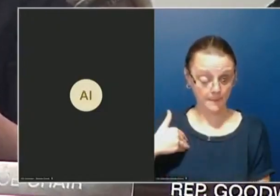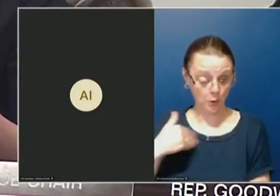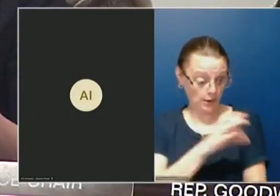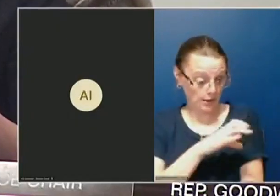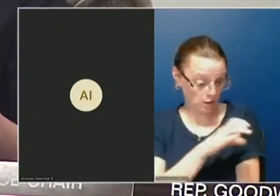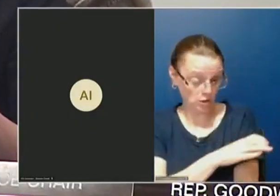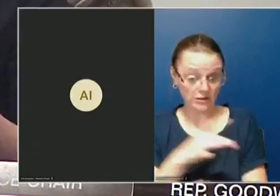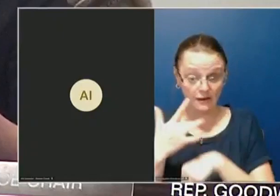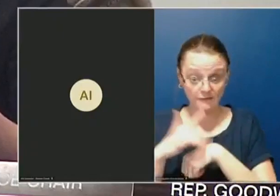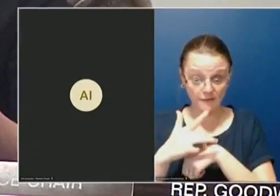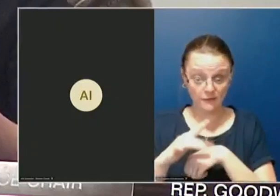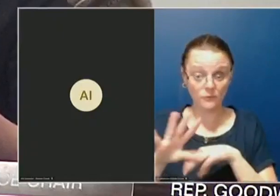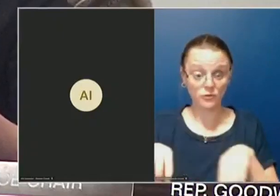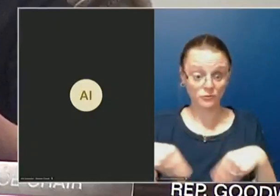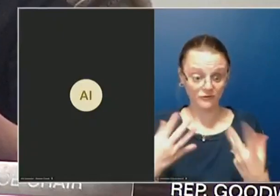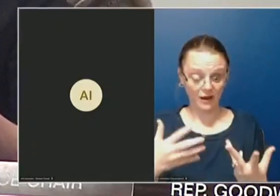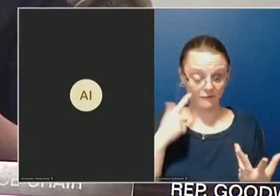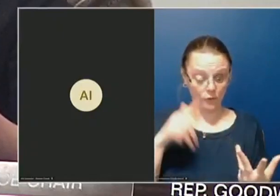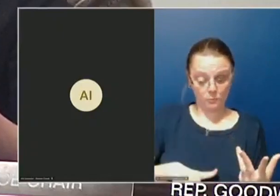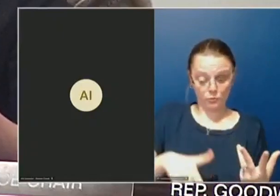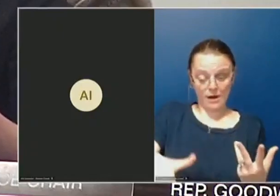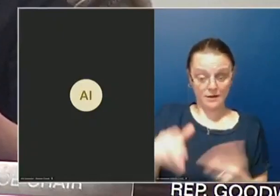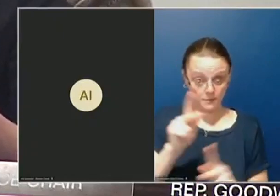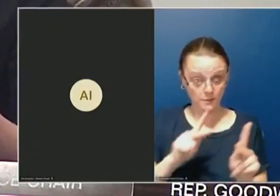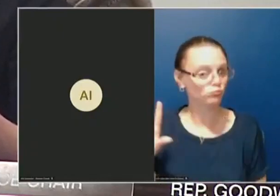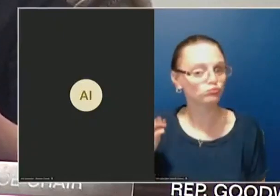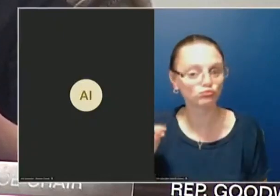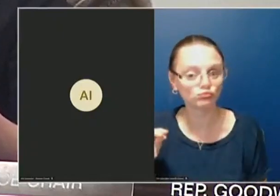take care of pregnant people. They're closing